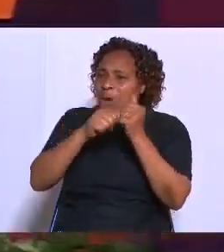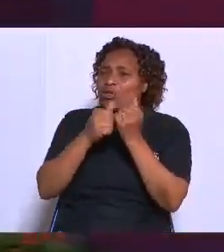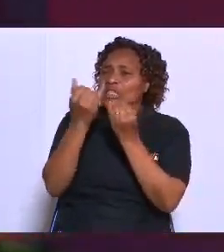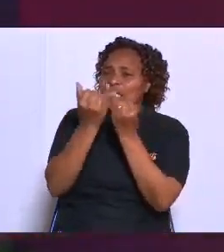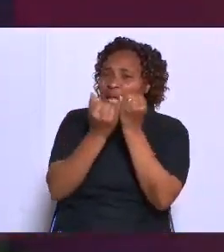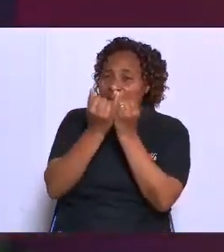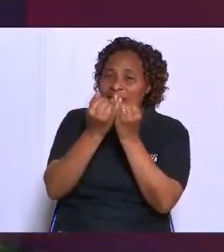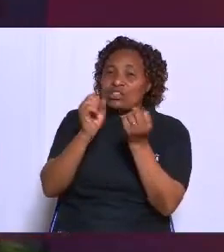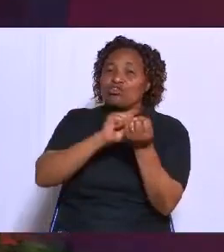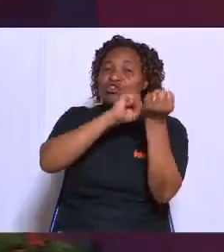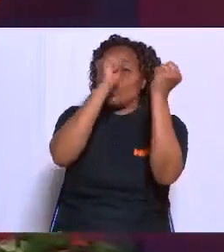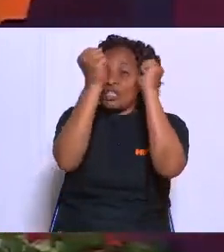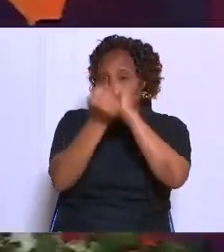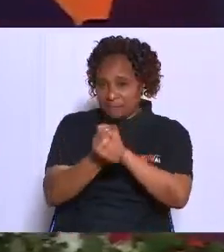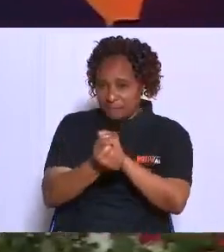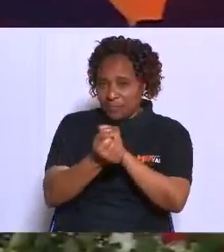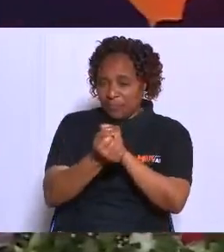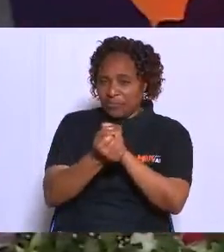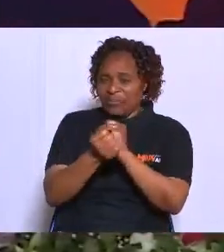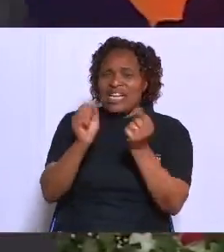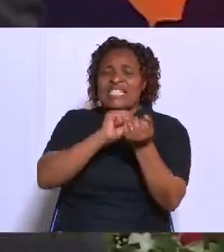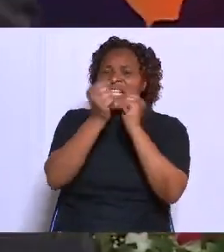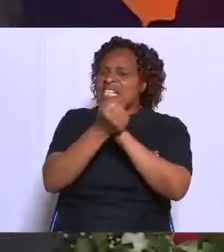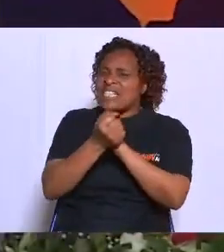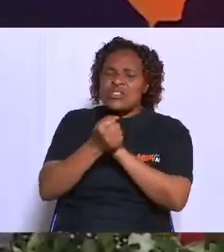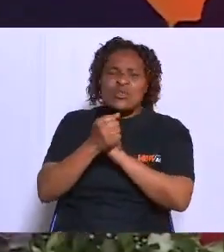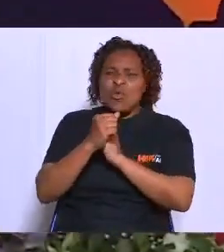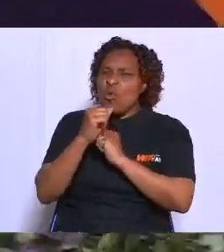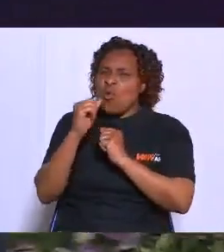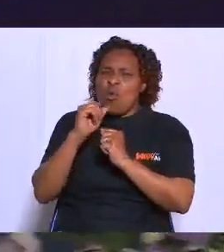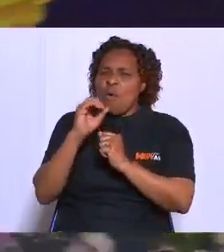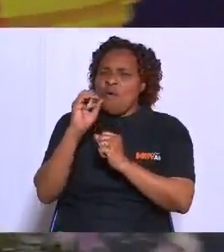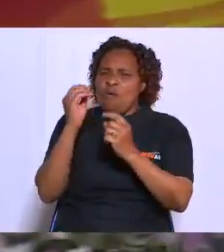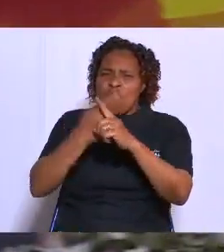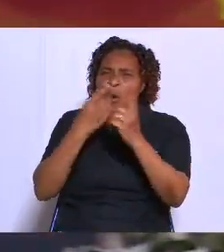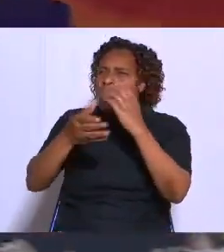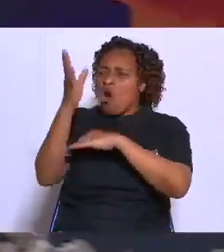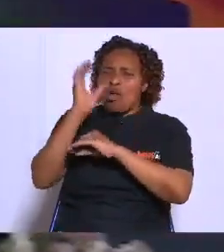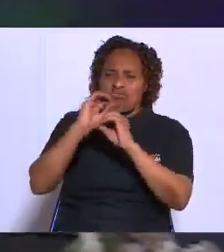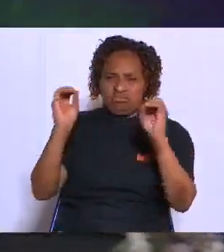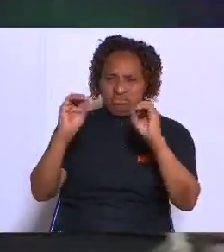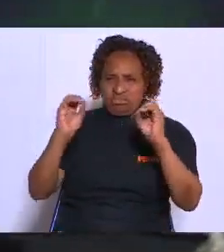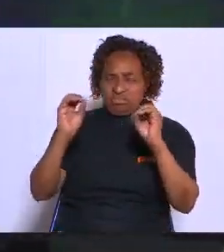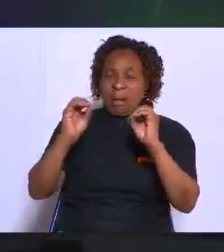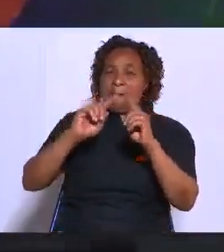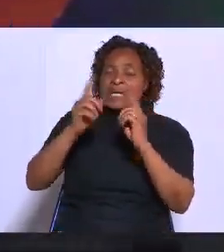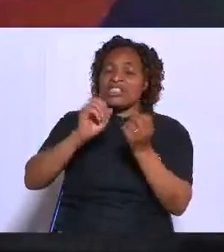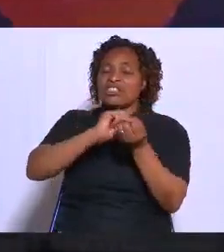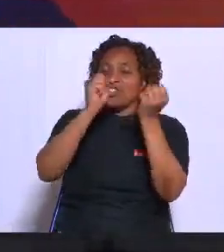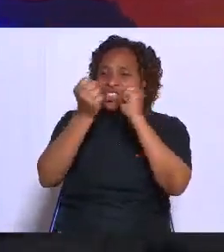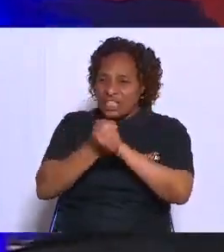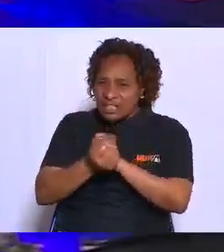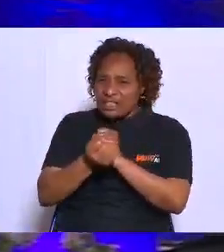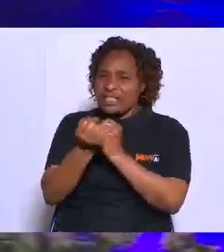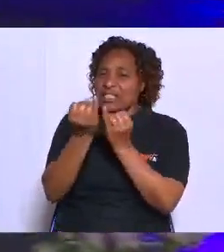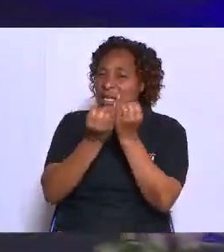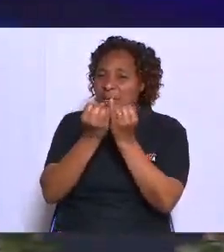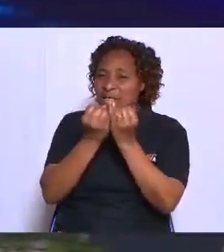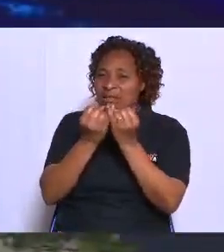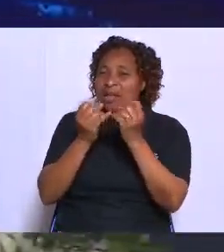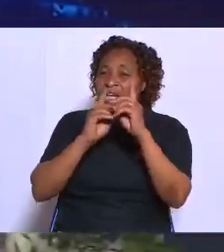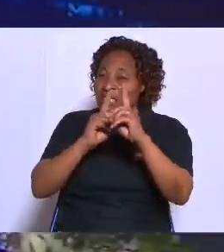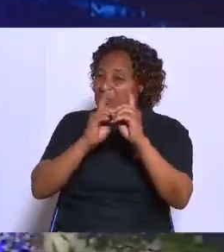would be changed changed not by God not by Jesus but changed not by the disciples